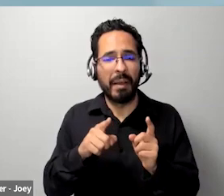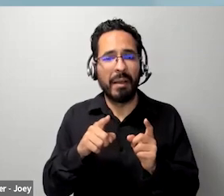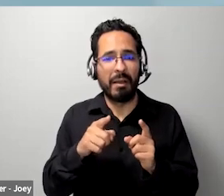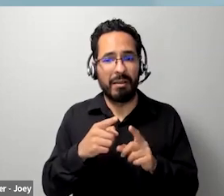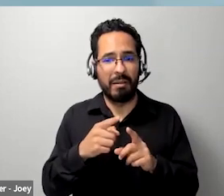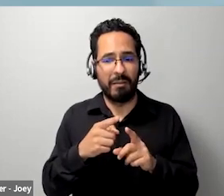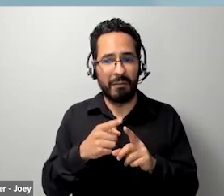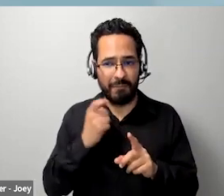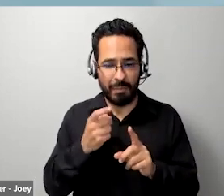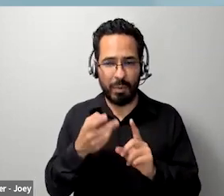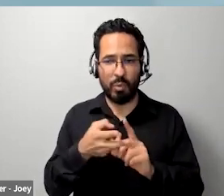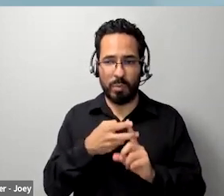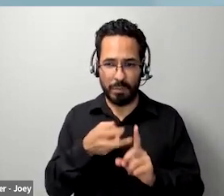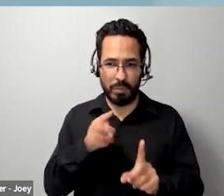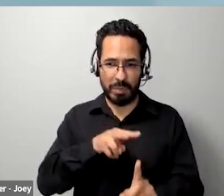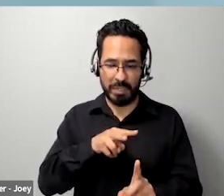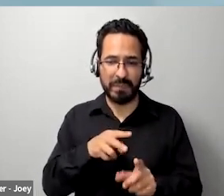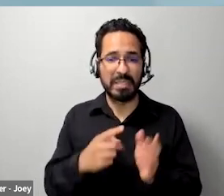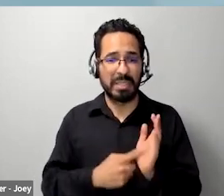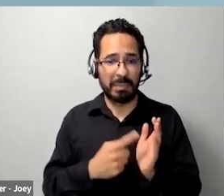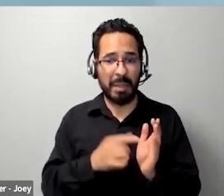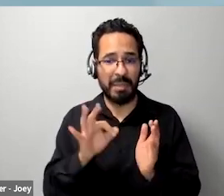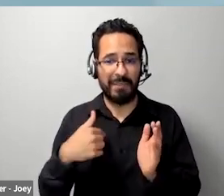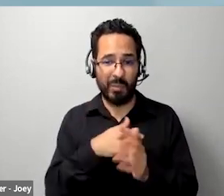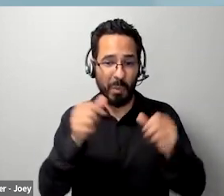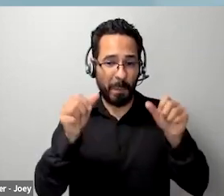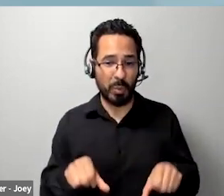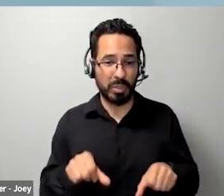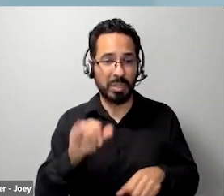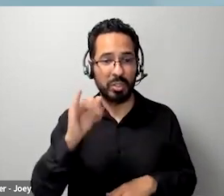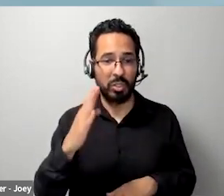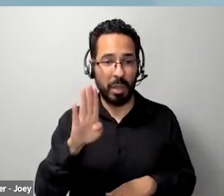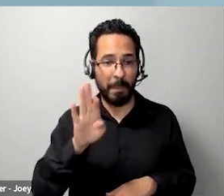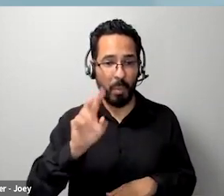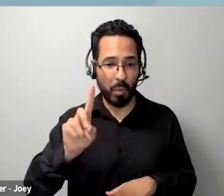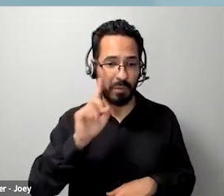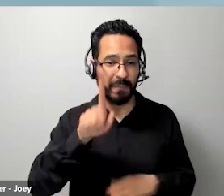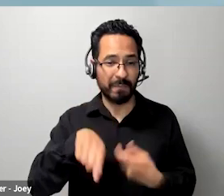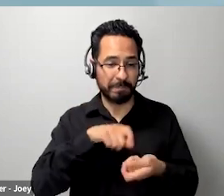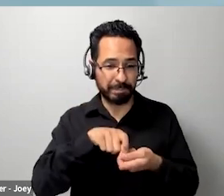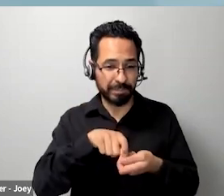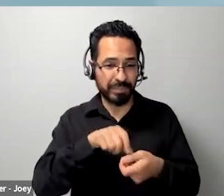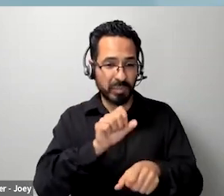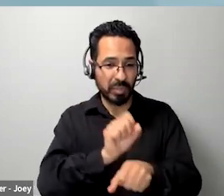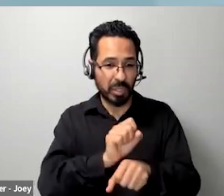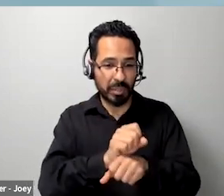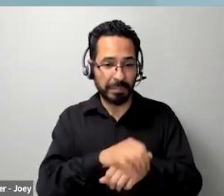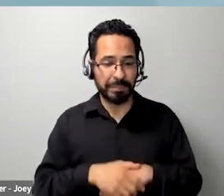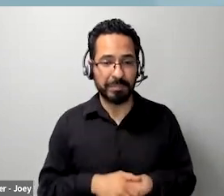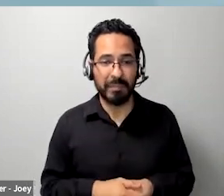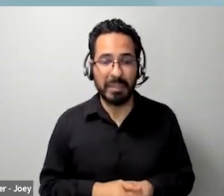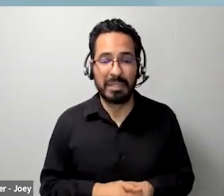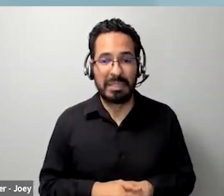recruitment perspective, at times, if we're posting on job boards for a specific job, there might not